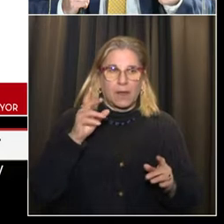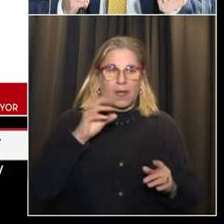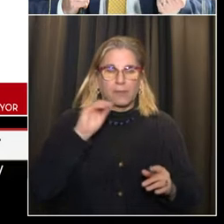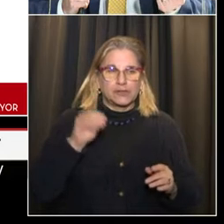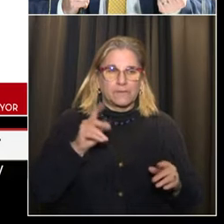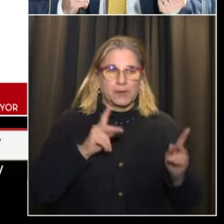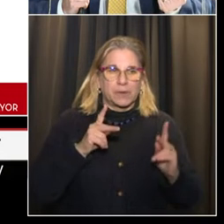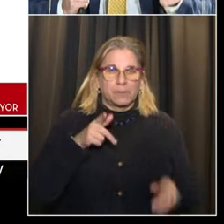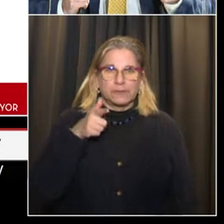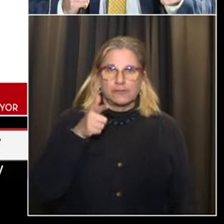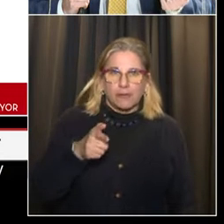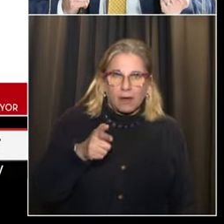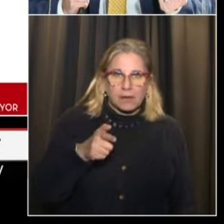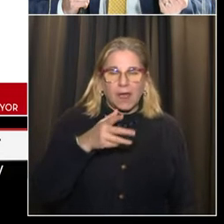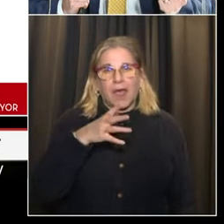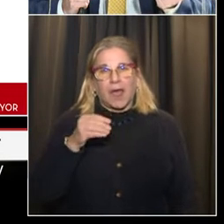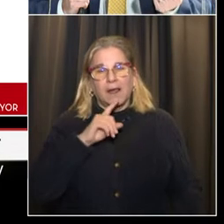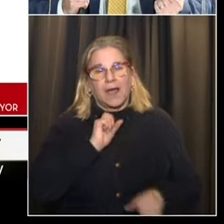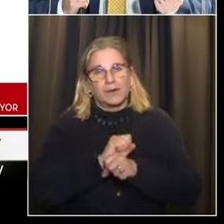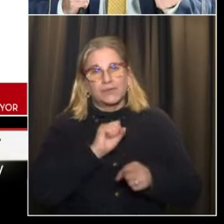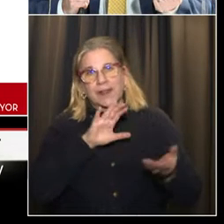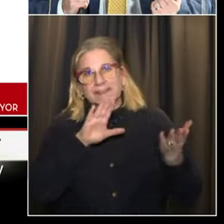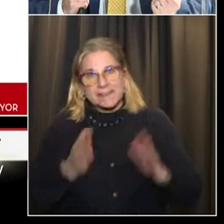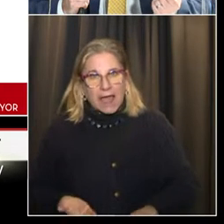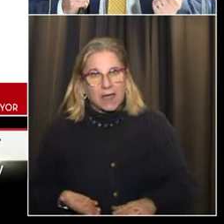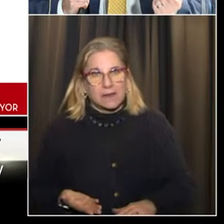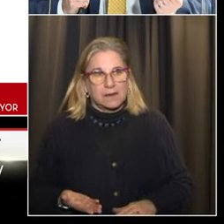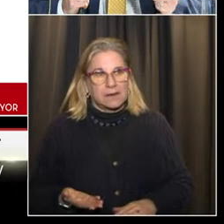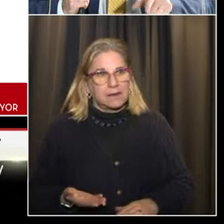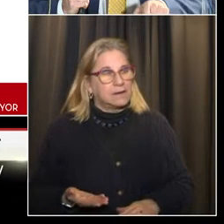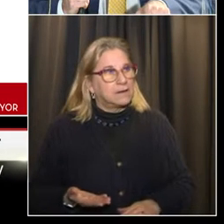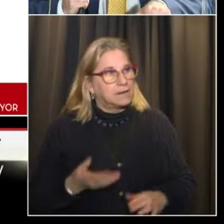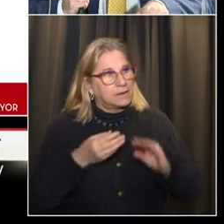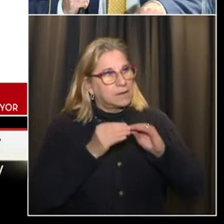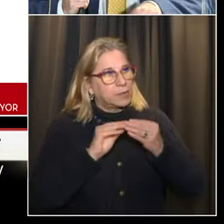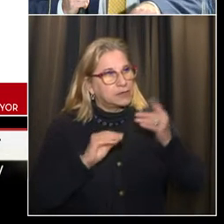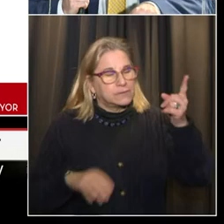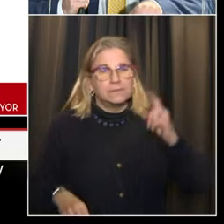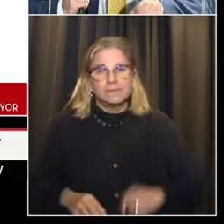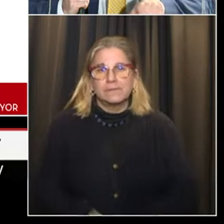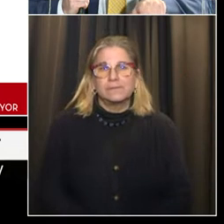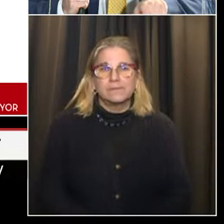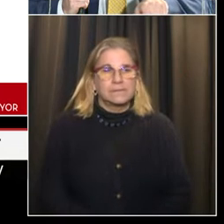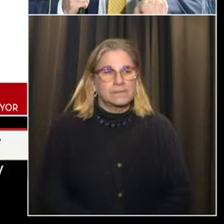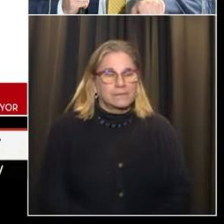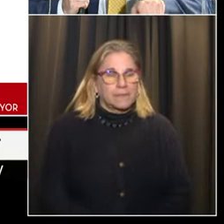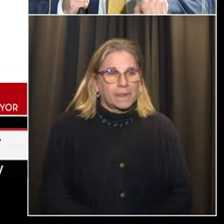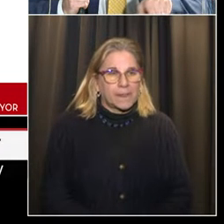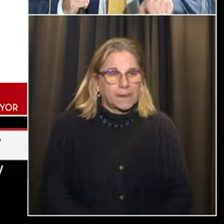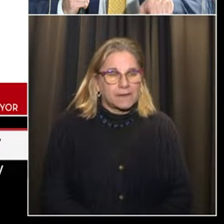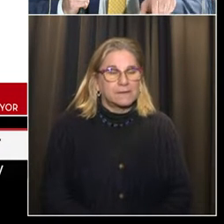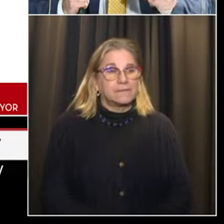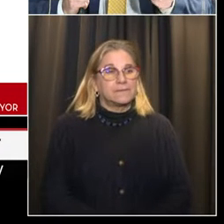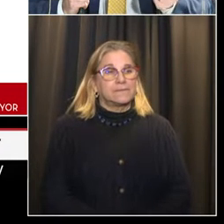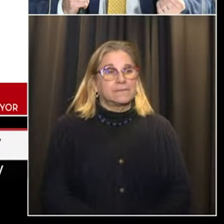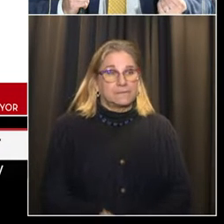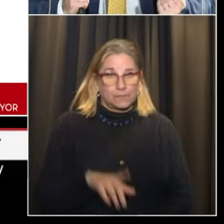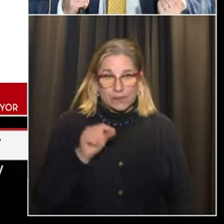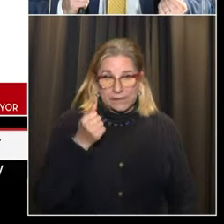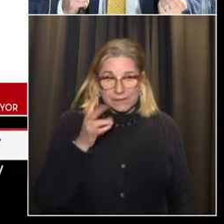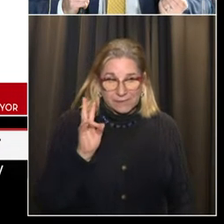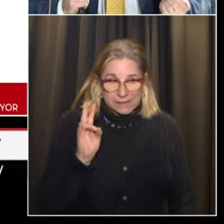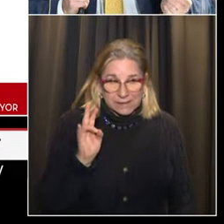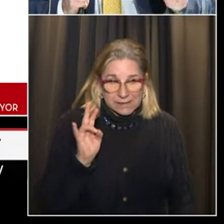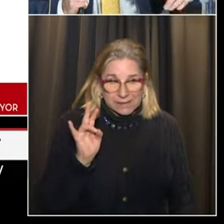nearly 25% of people who shot died of those gun wounds. If you looked back at 2017, 2016,